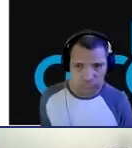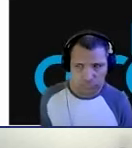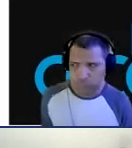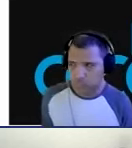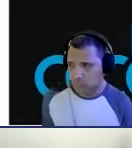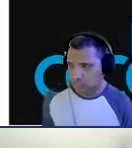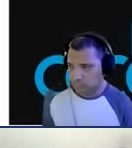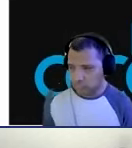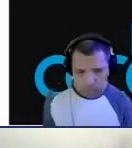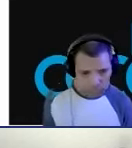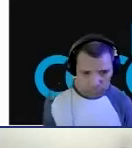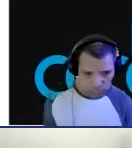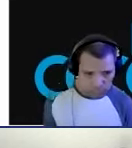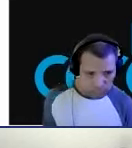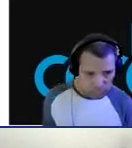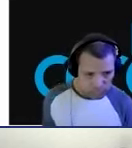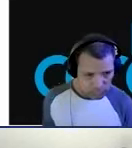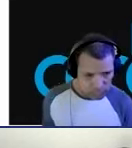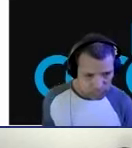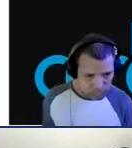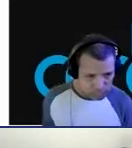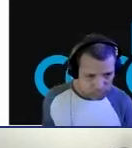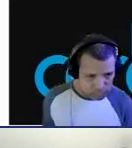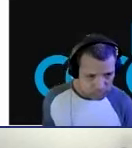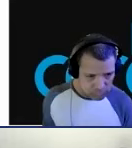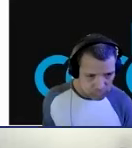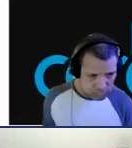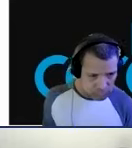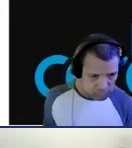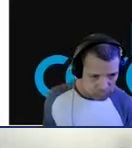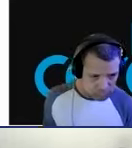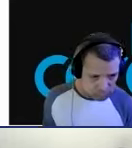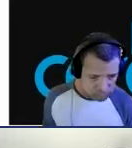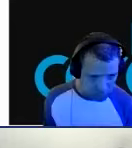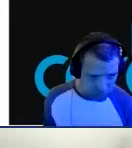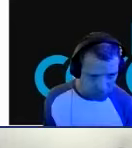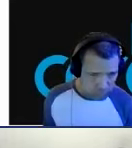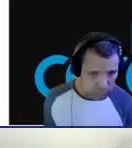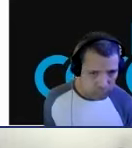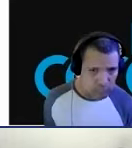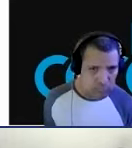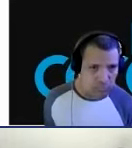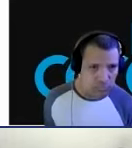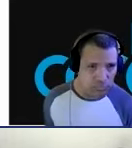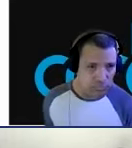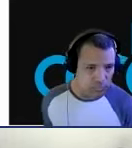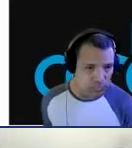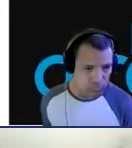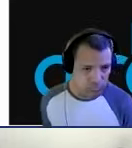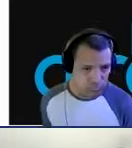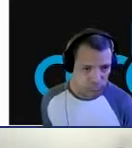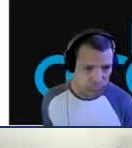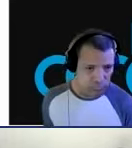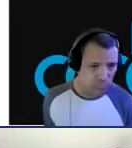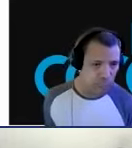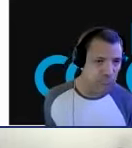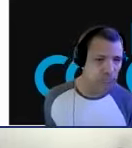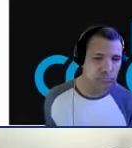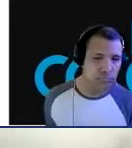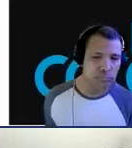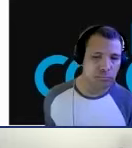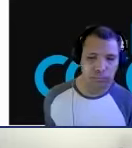to incarcerated people, just generally, but especially, you know, when it comes to perinatal data, how many people,